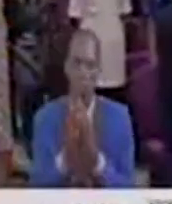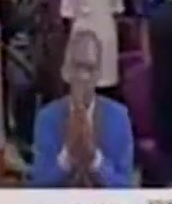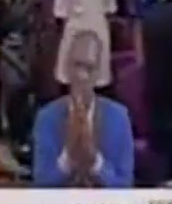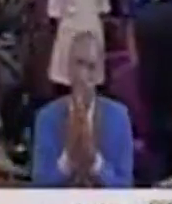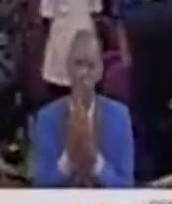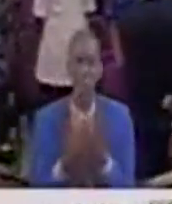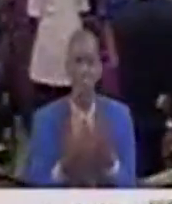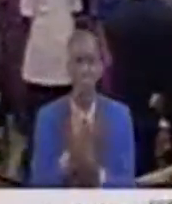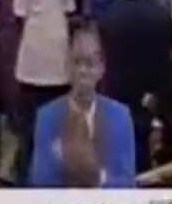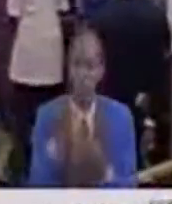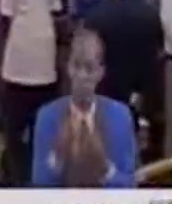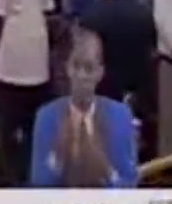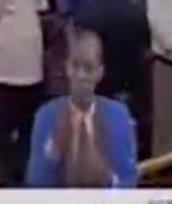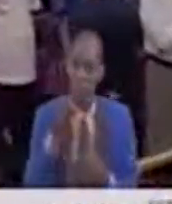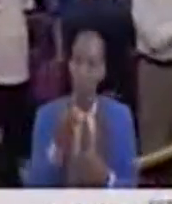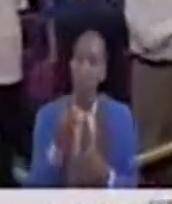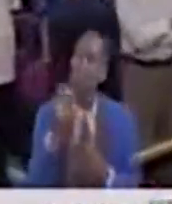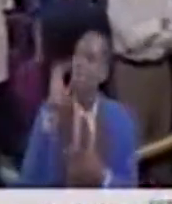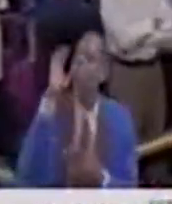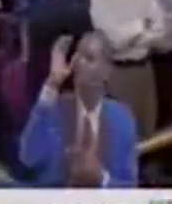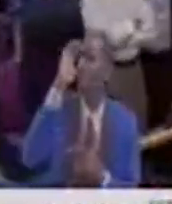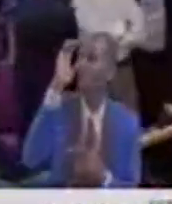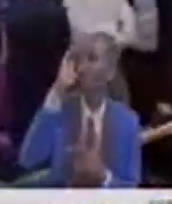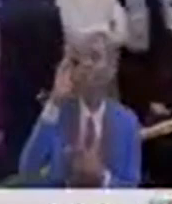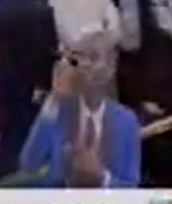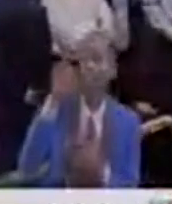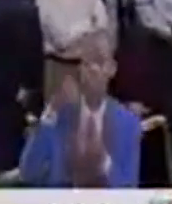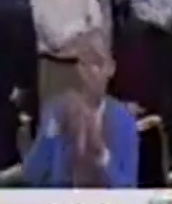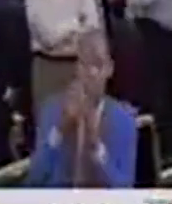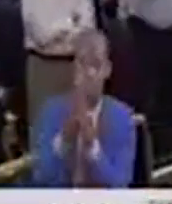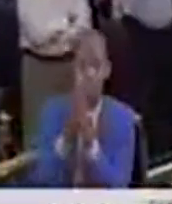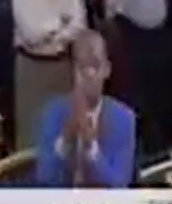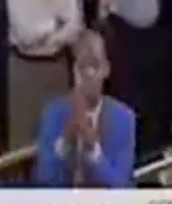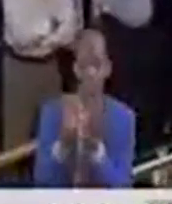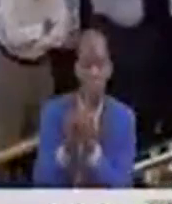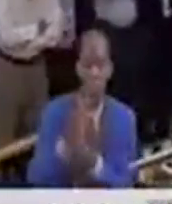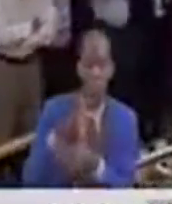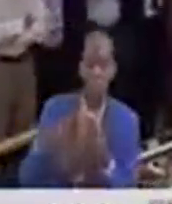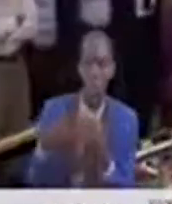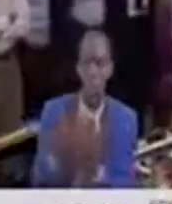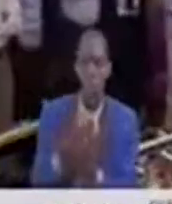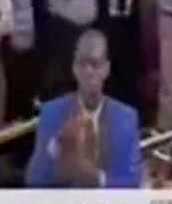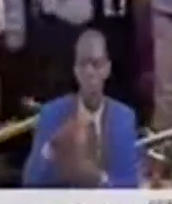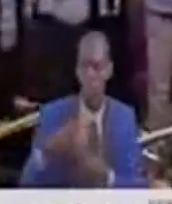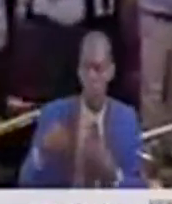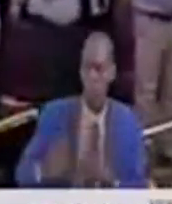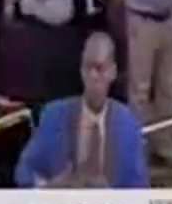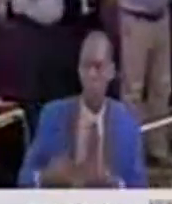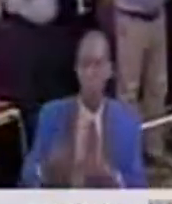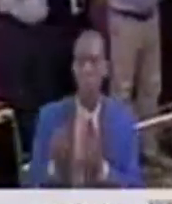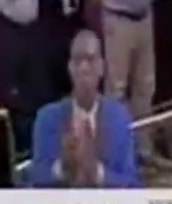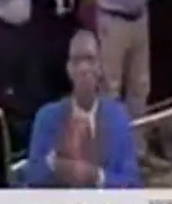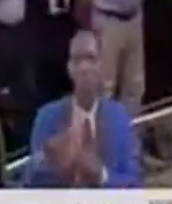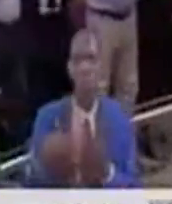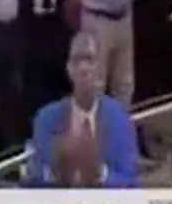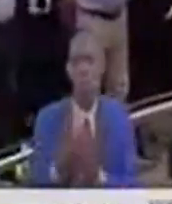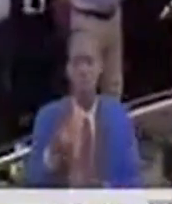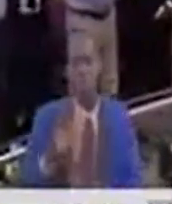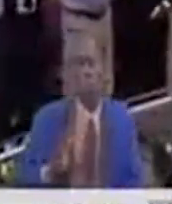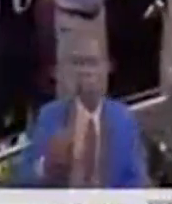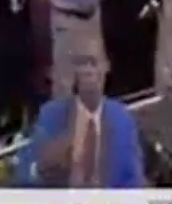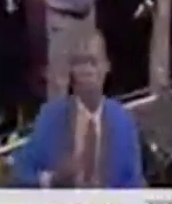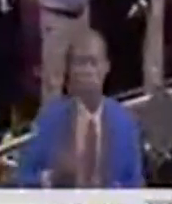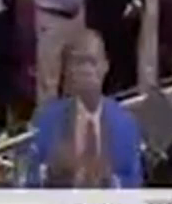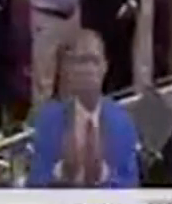when you seek him with all your heart, with all your soul, with all your mind.